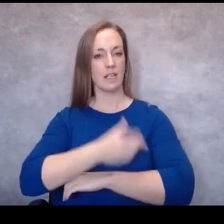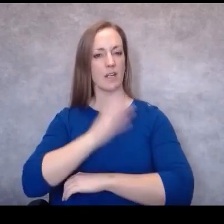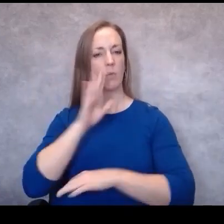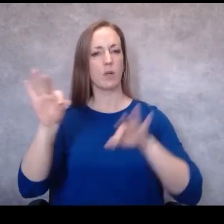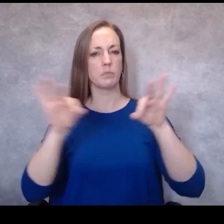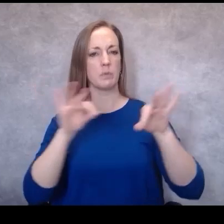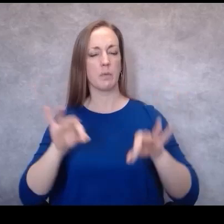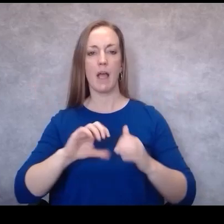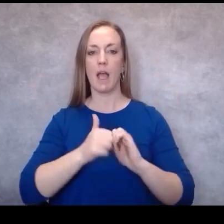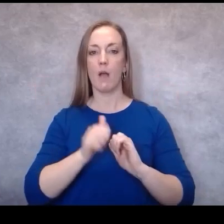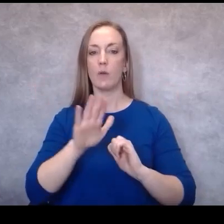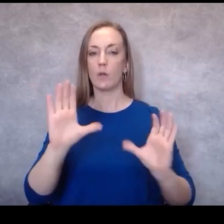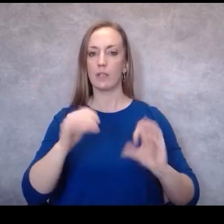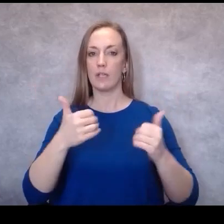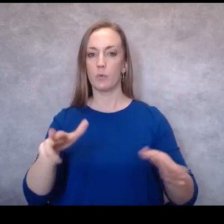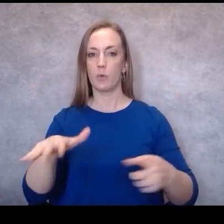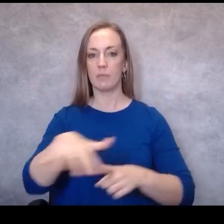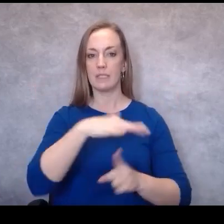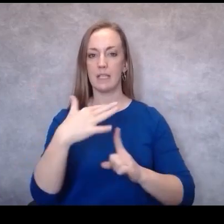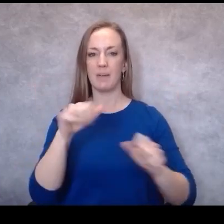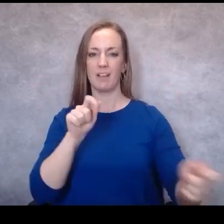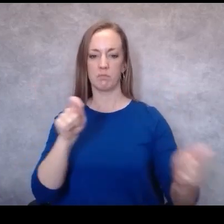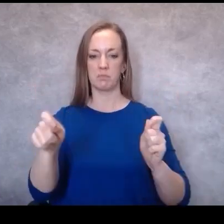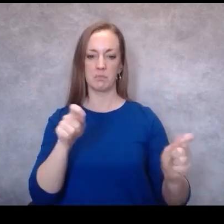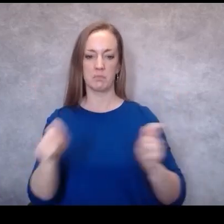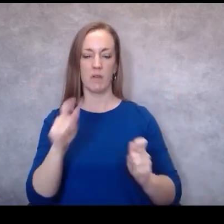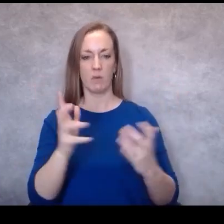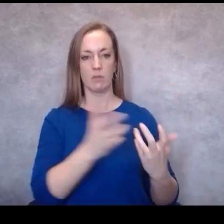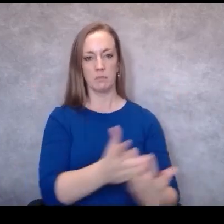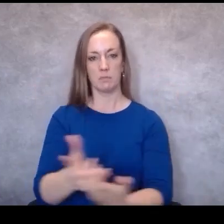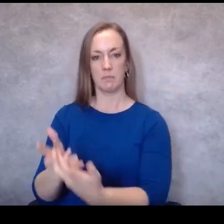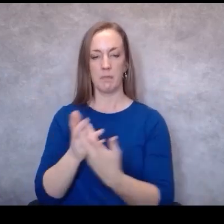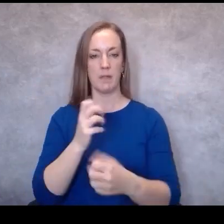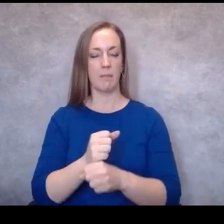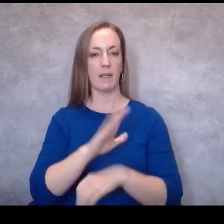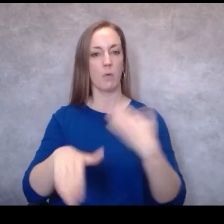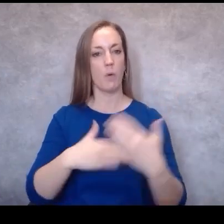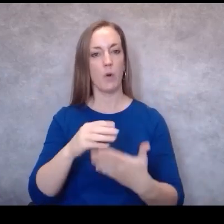to modify your classroom setting to help all students be successful.